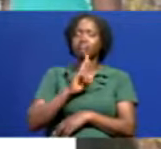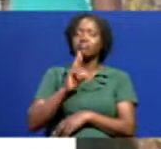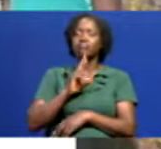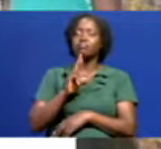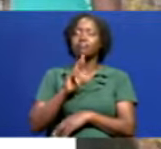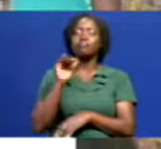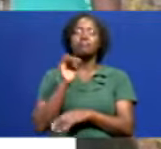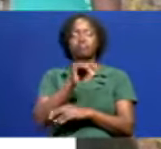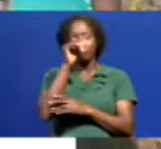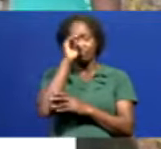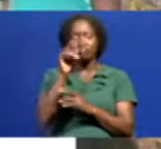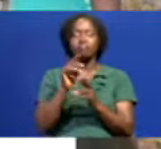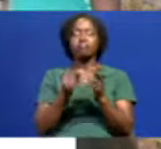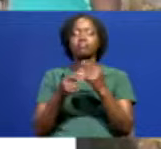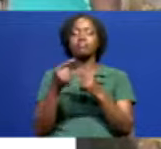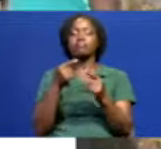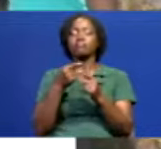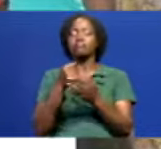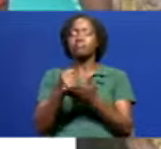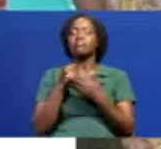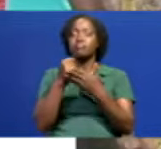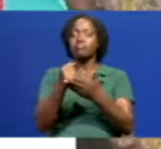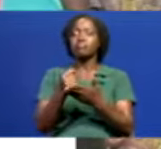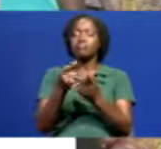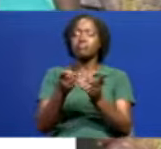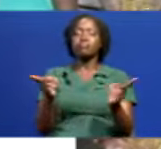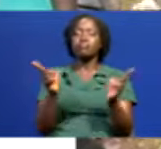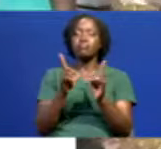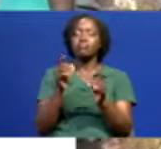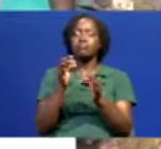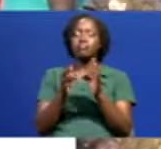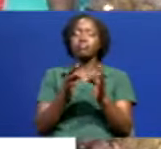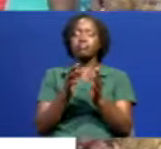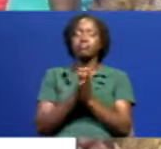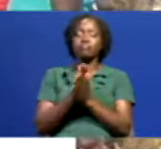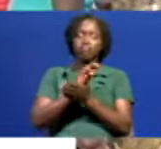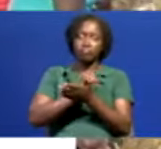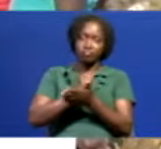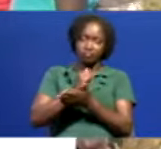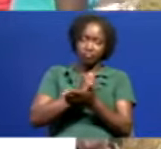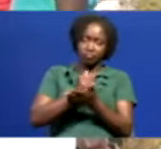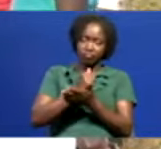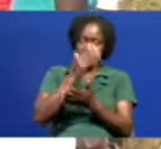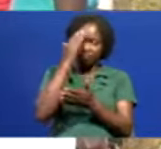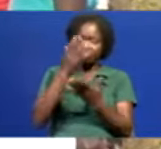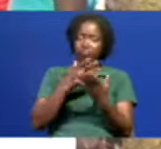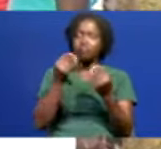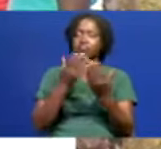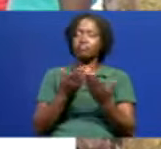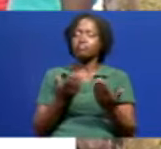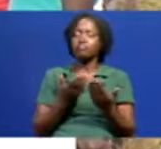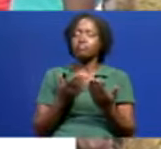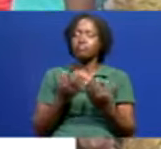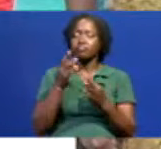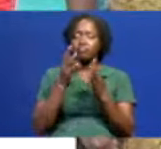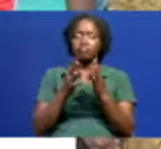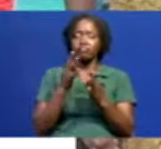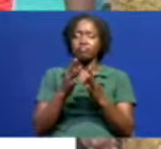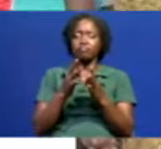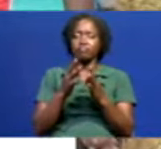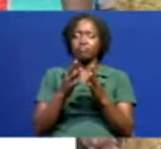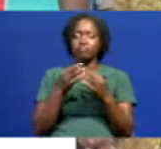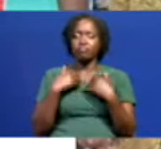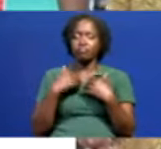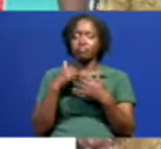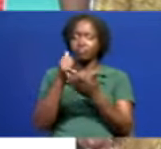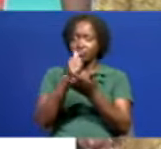serikali, wajitokeze, waje watusaidie. Kama ni hizi misoga, wajue pali watapeleka. Manake kama hatuna hiyo